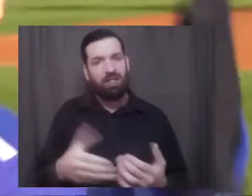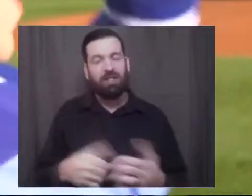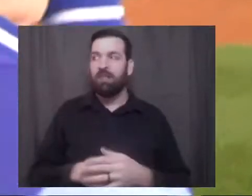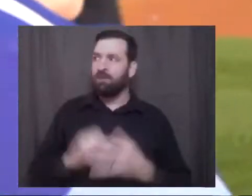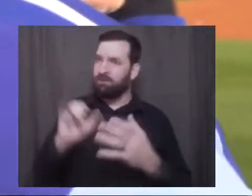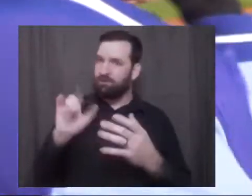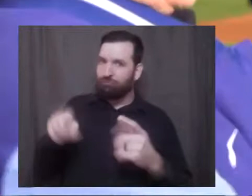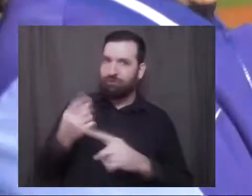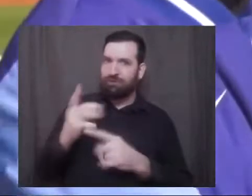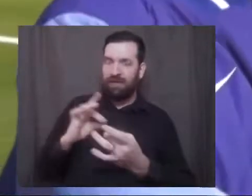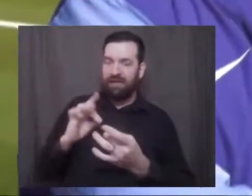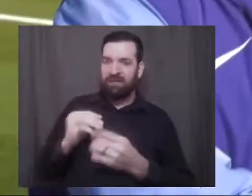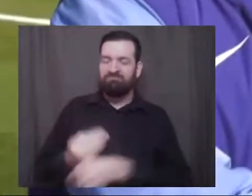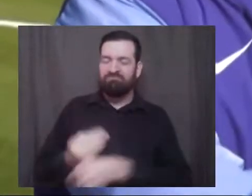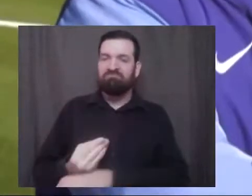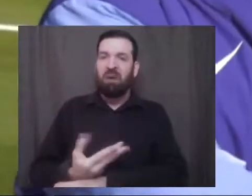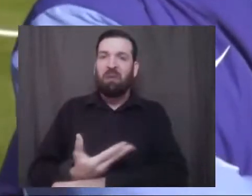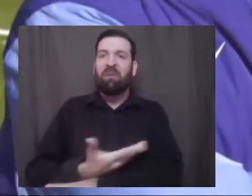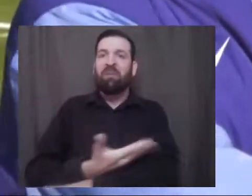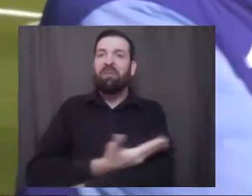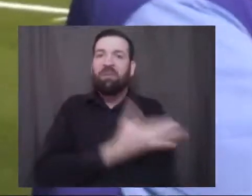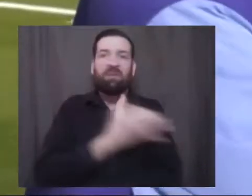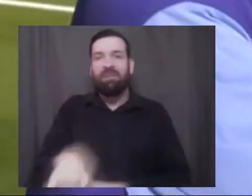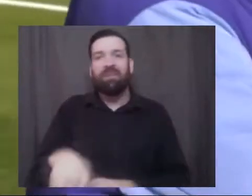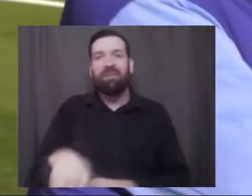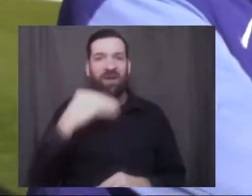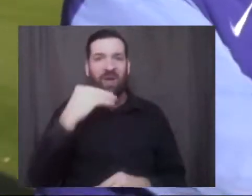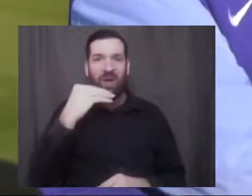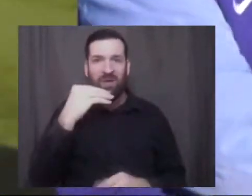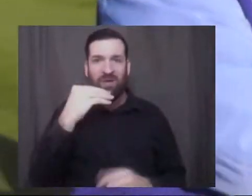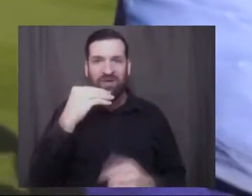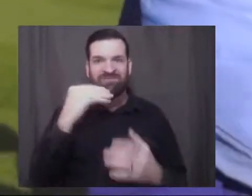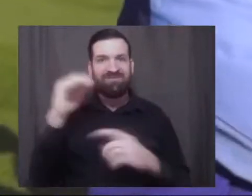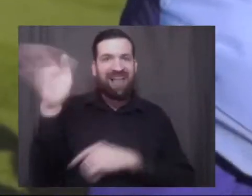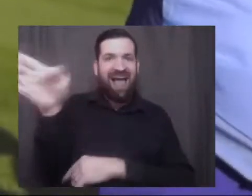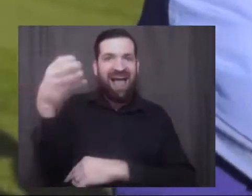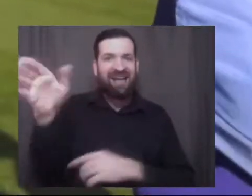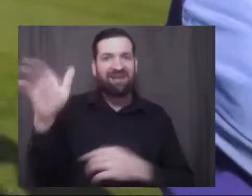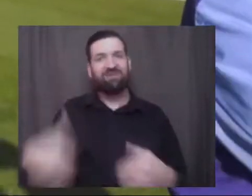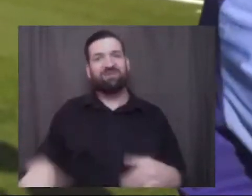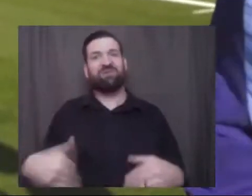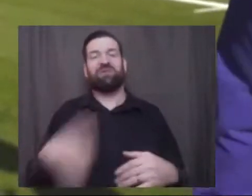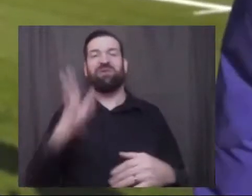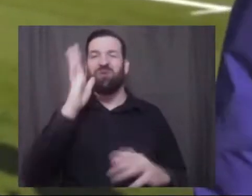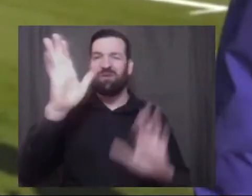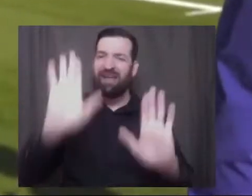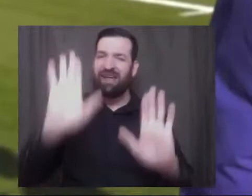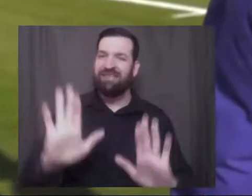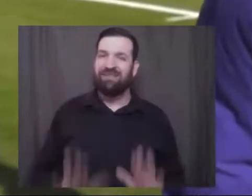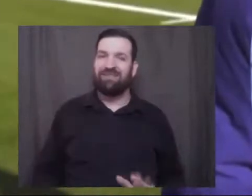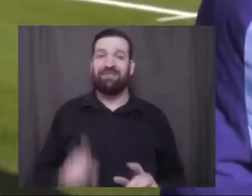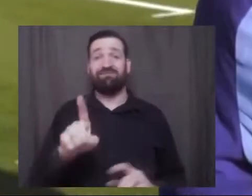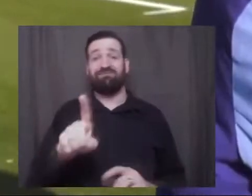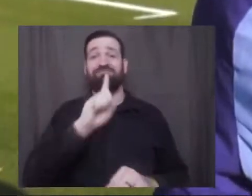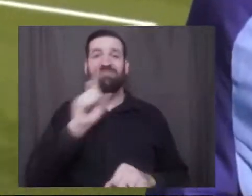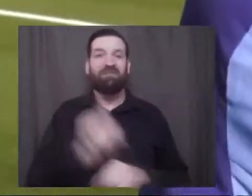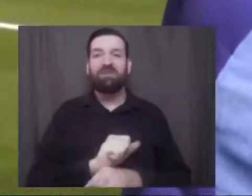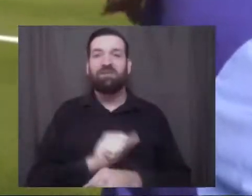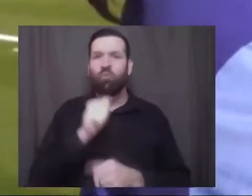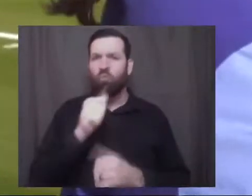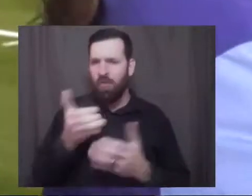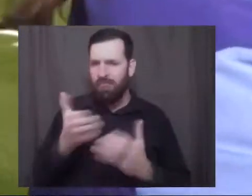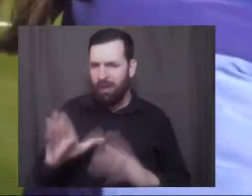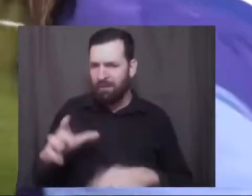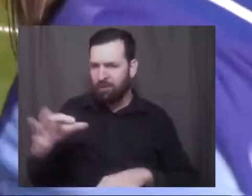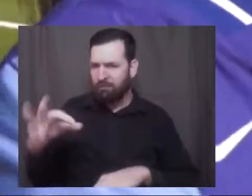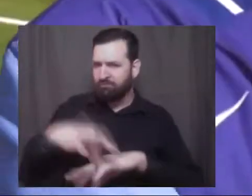moment when you said that flag. I was like, no, it actually is a goosebump moment. But yeah, it's going to be fantastic. And you're not going to let me try that on after this? Oh, I